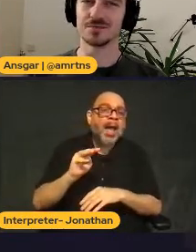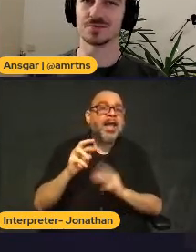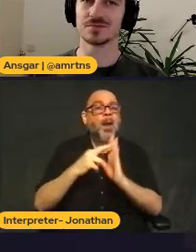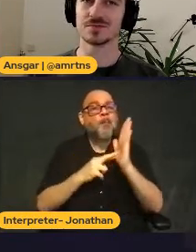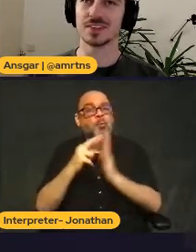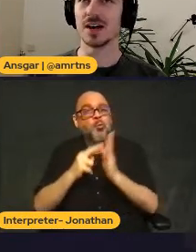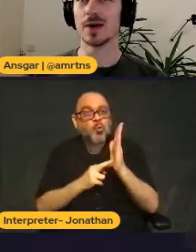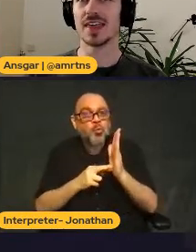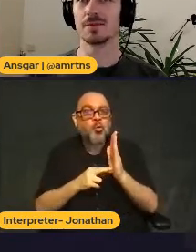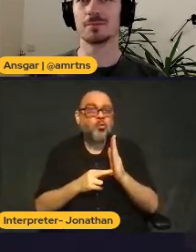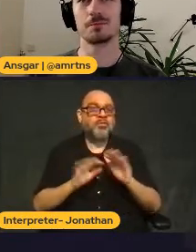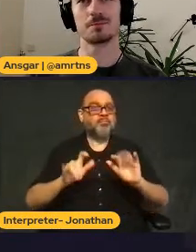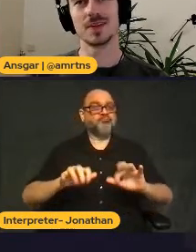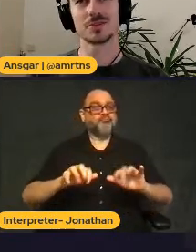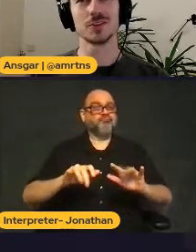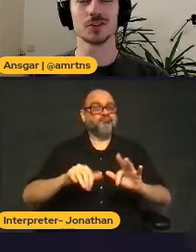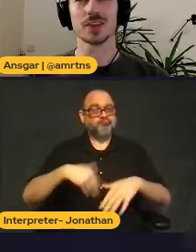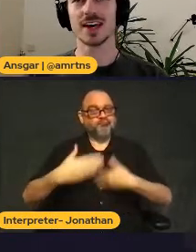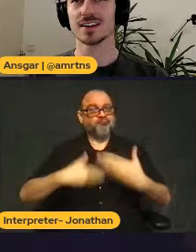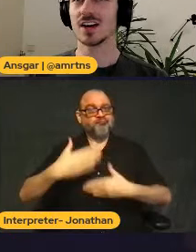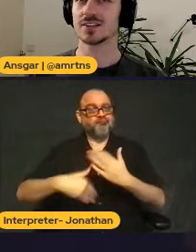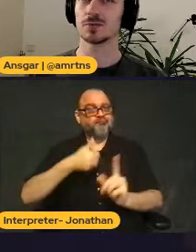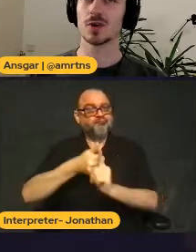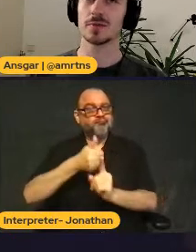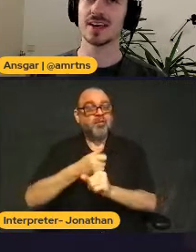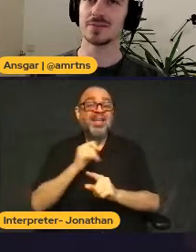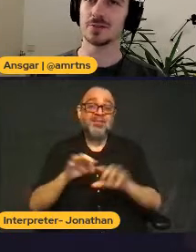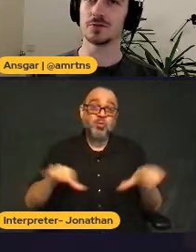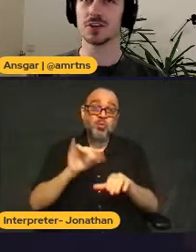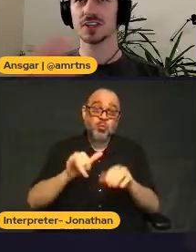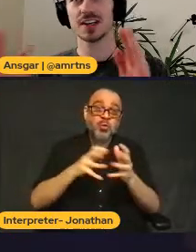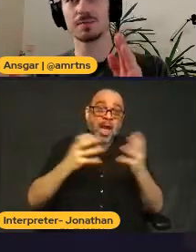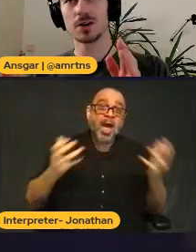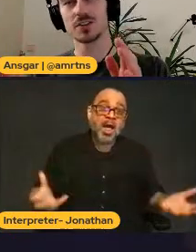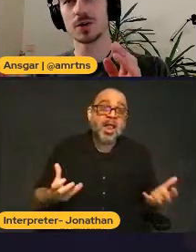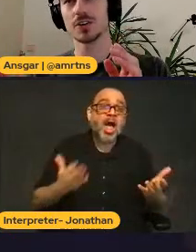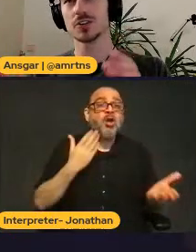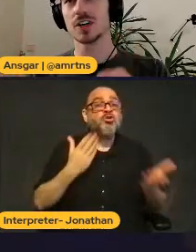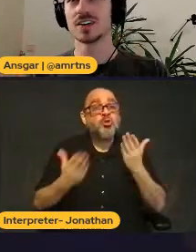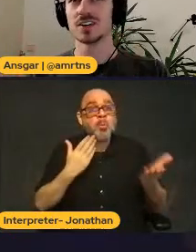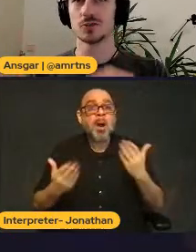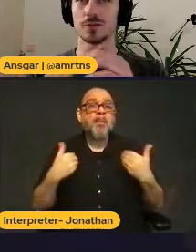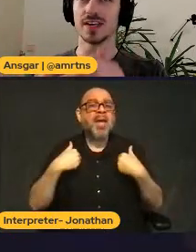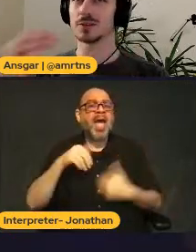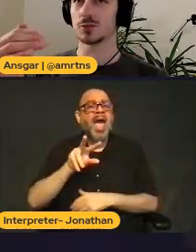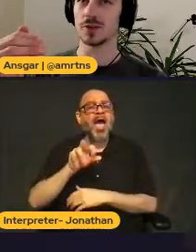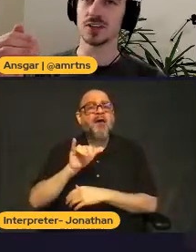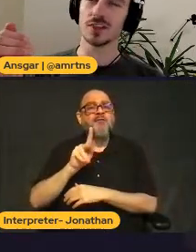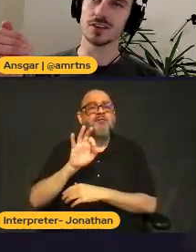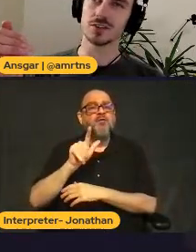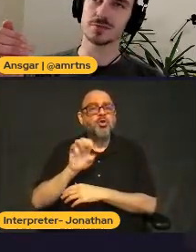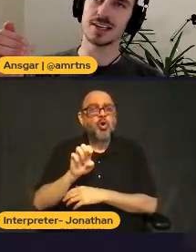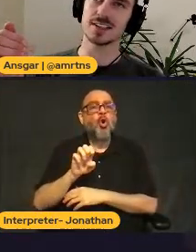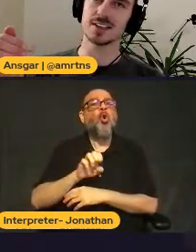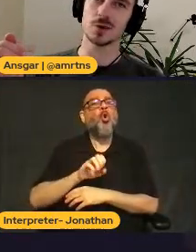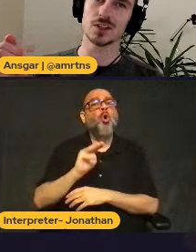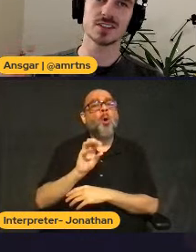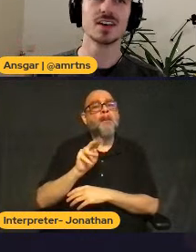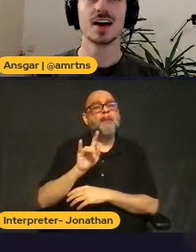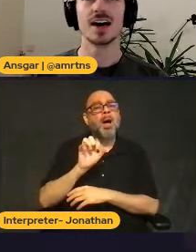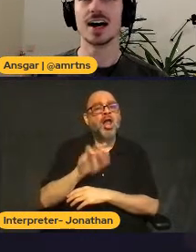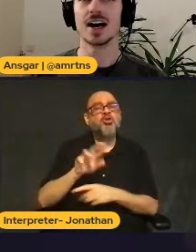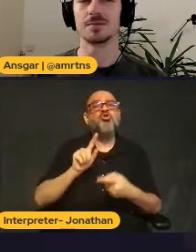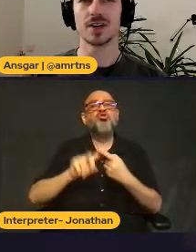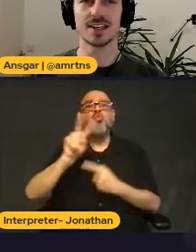And yeah, by that, if you do that a lot, you probably have a vertically mounted monitor to be able to read all those files at